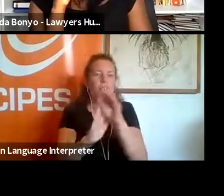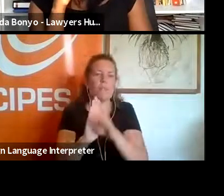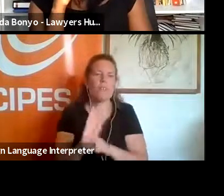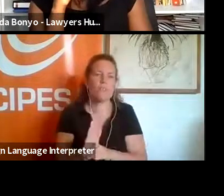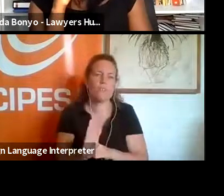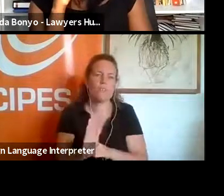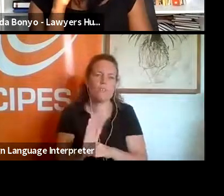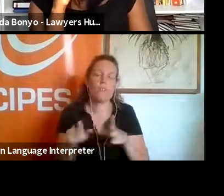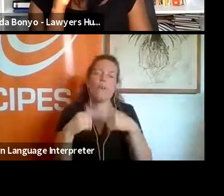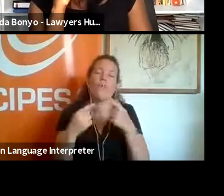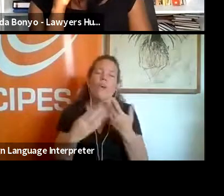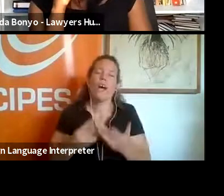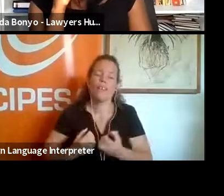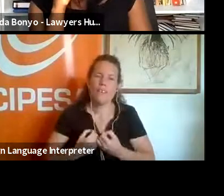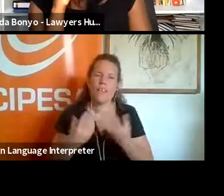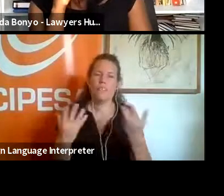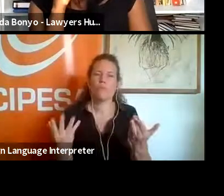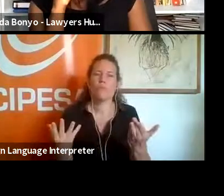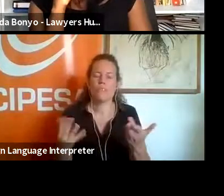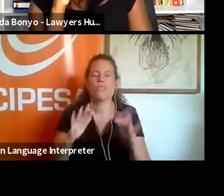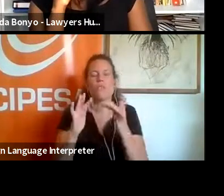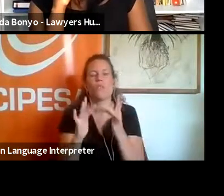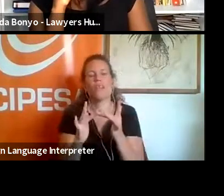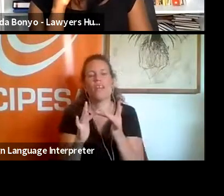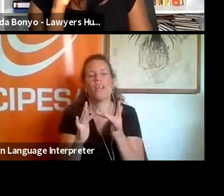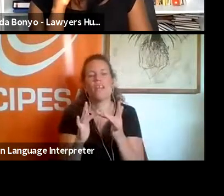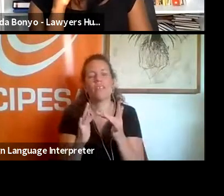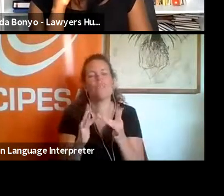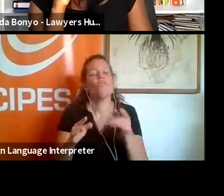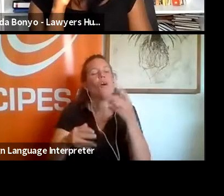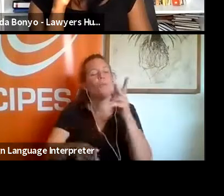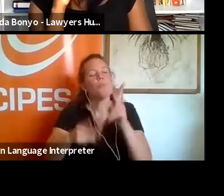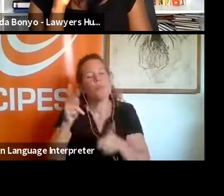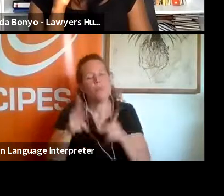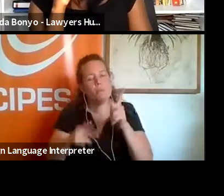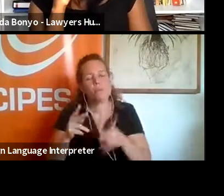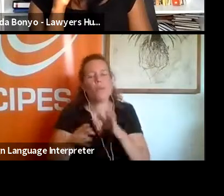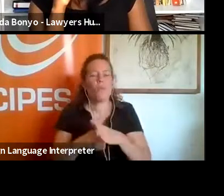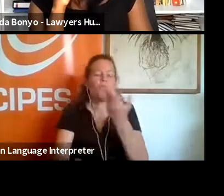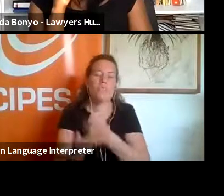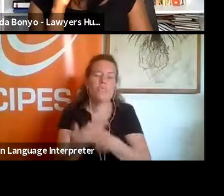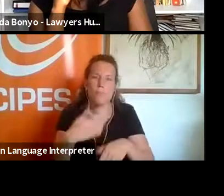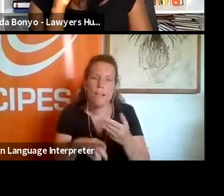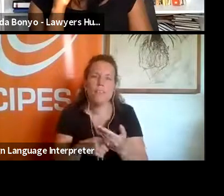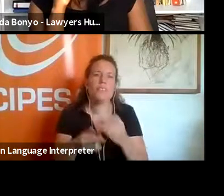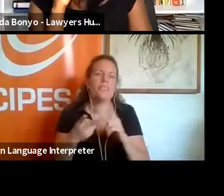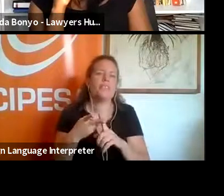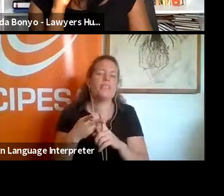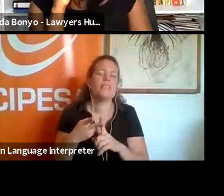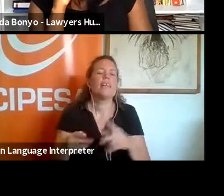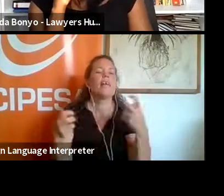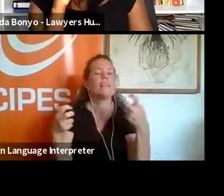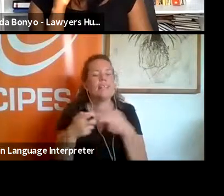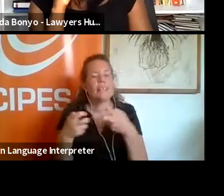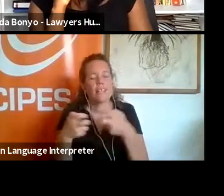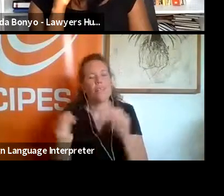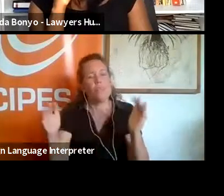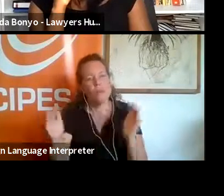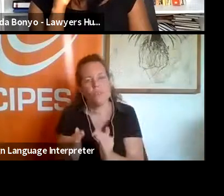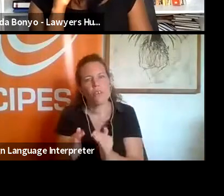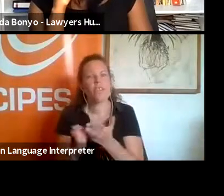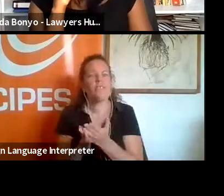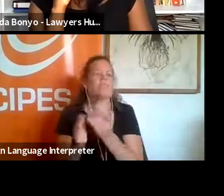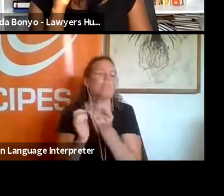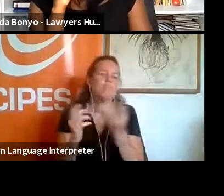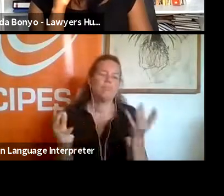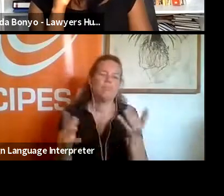have expression online as relates to persons living with disabilities, sexual minorities, other vulnerable groups. So